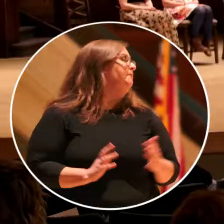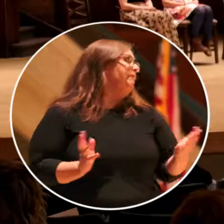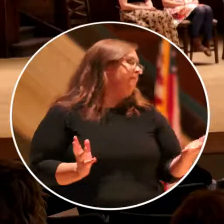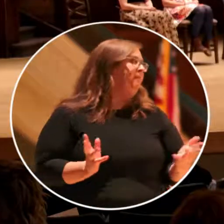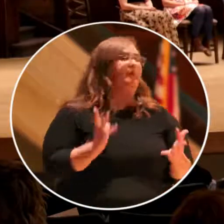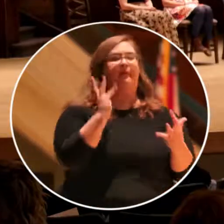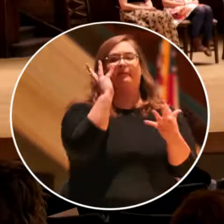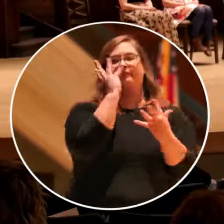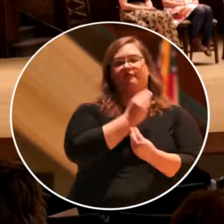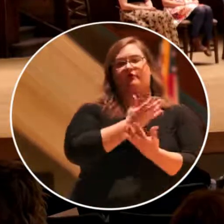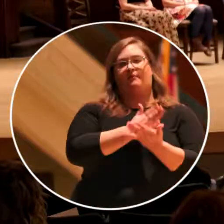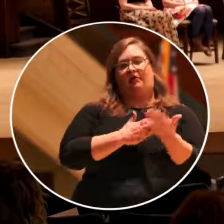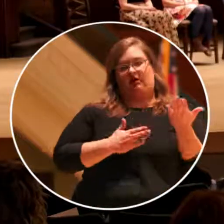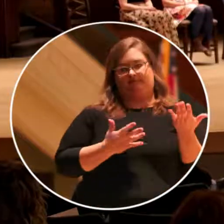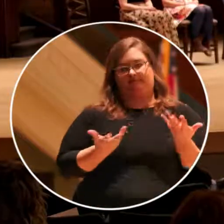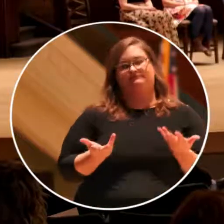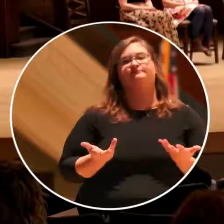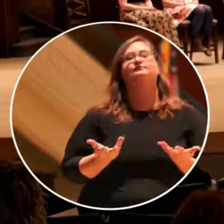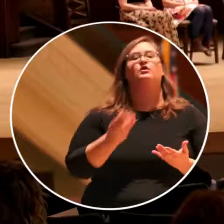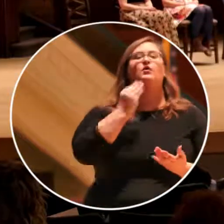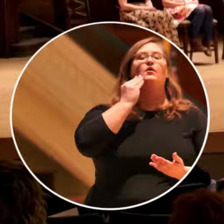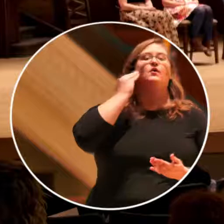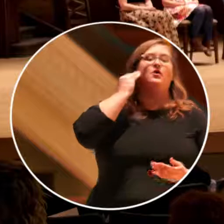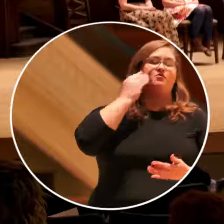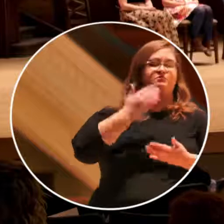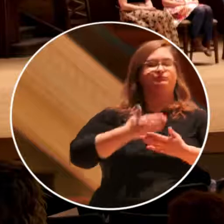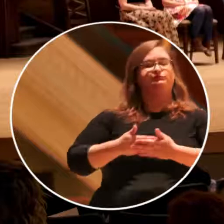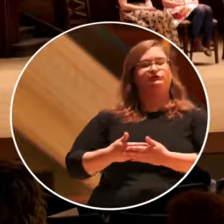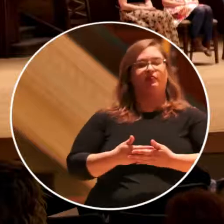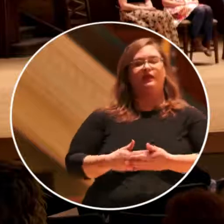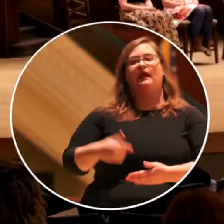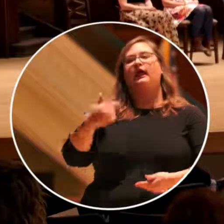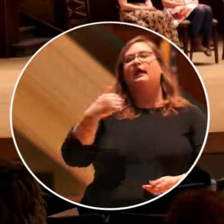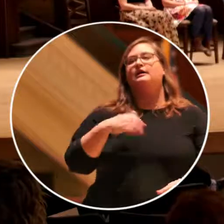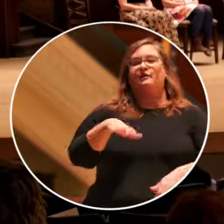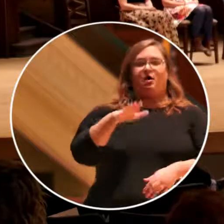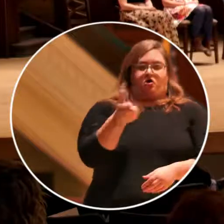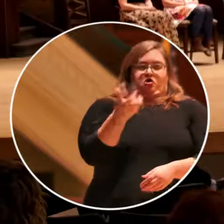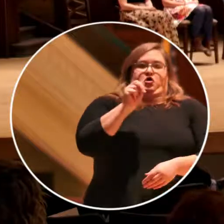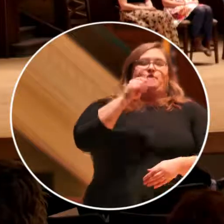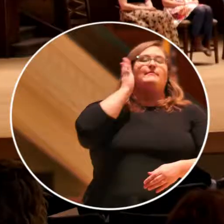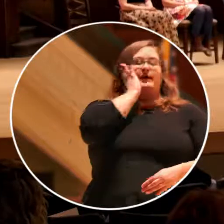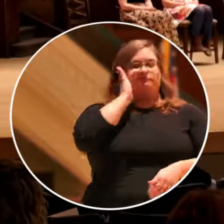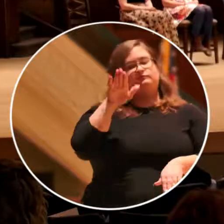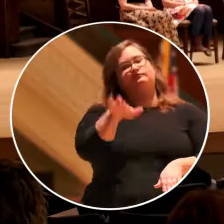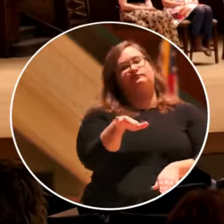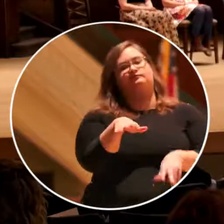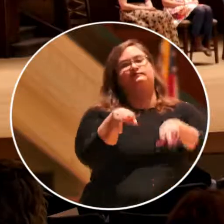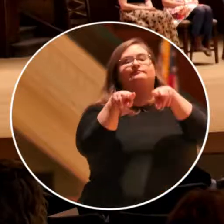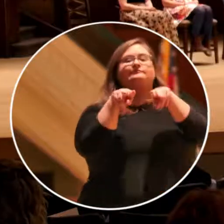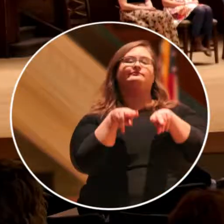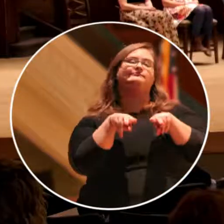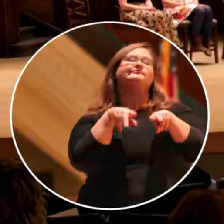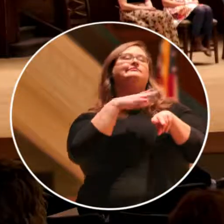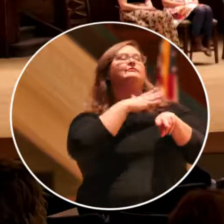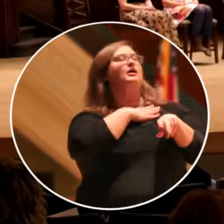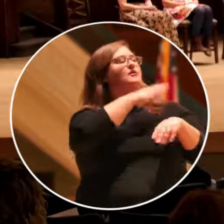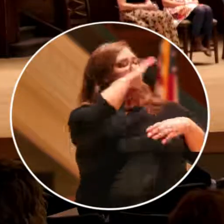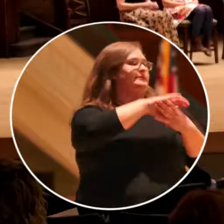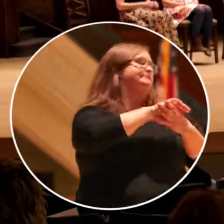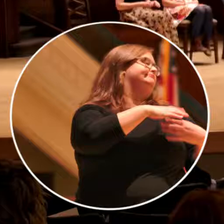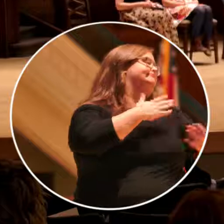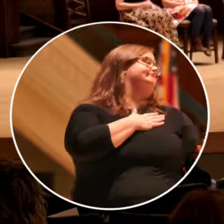The beautiful part about home birth is that you get to lay in your own bed with your newborn and your partner. The doula and midwife